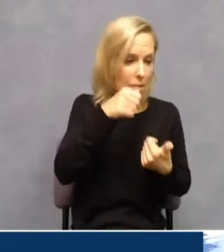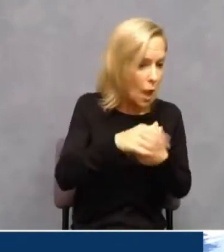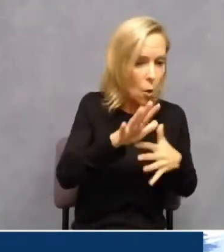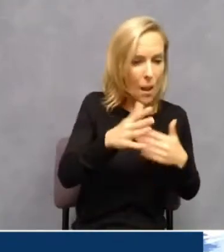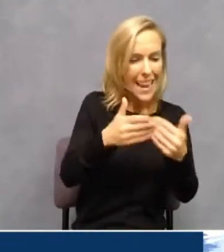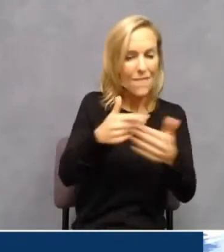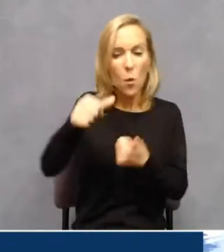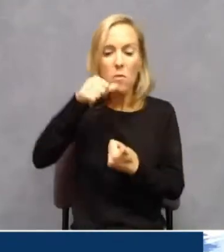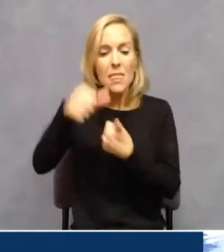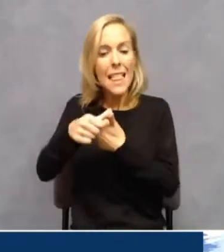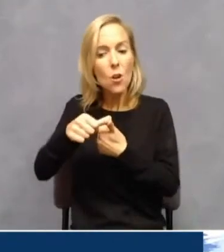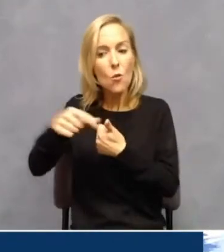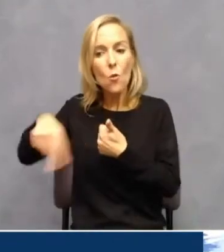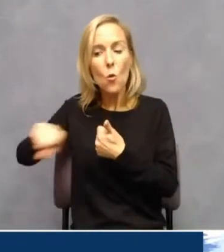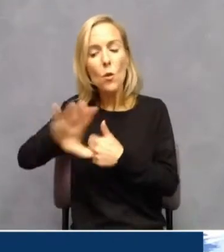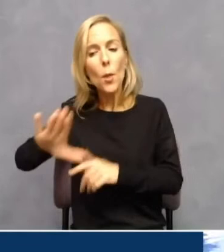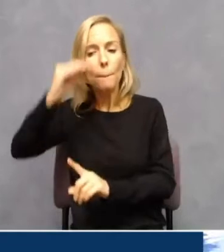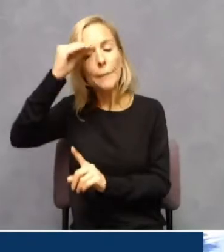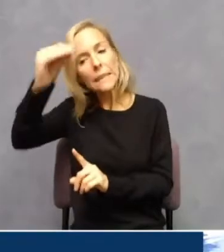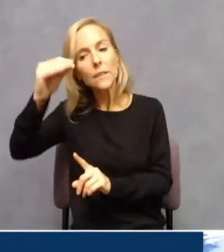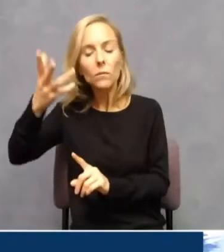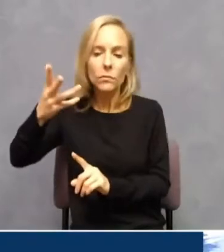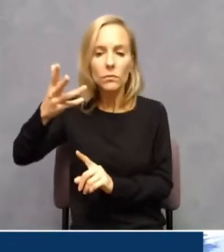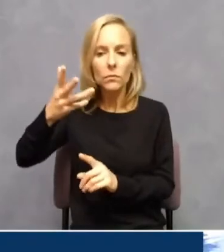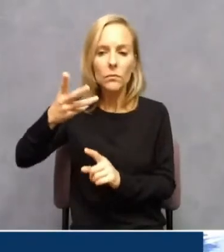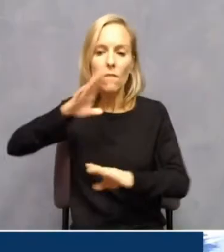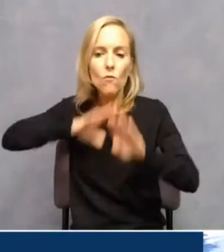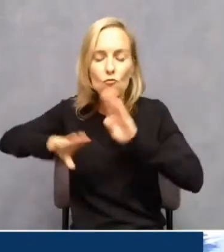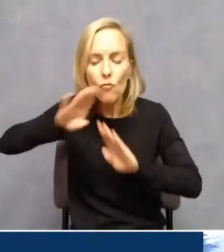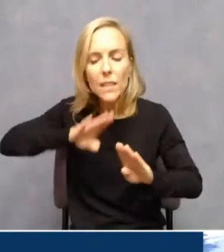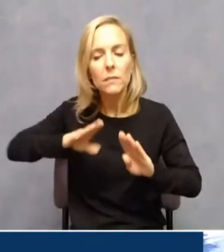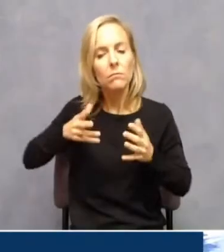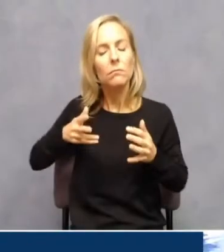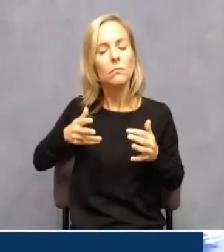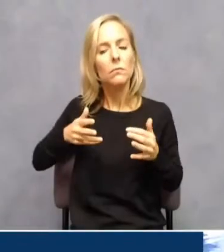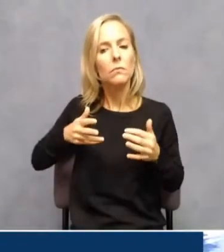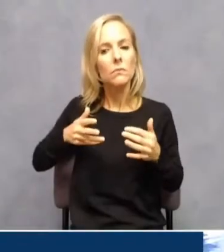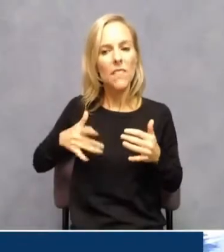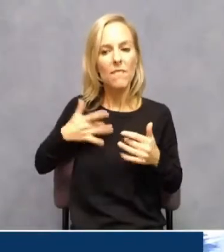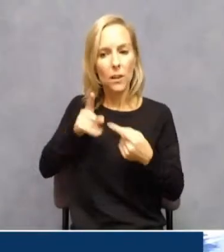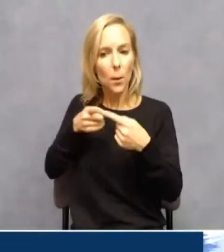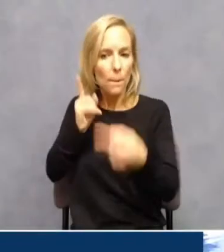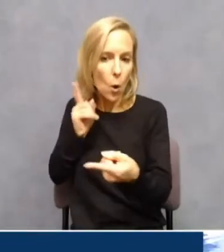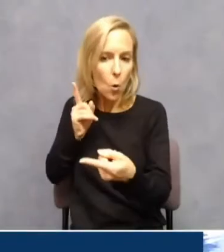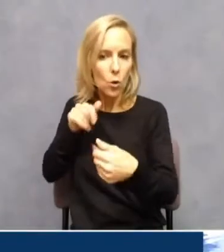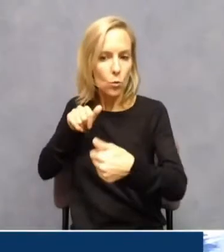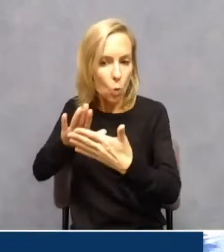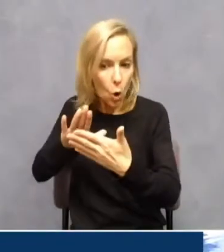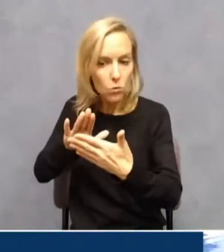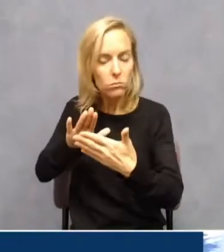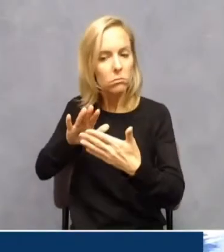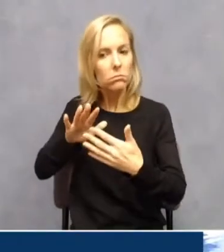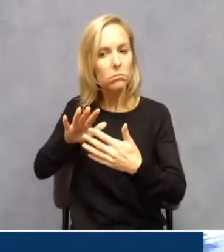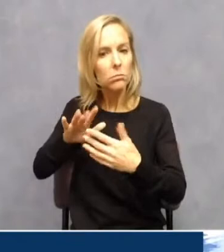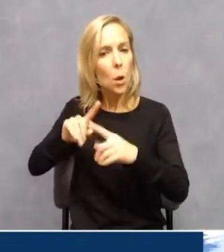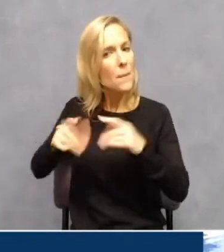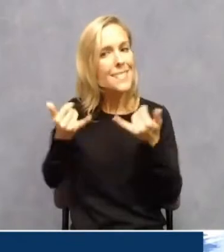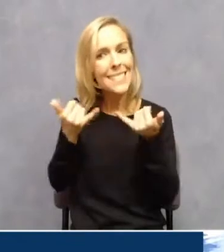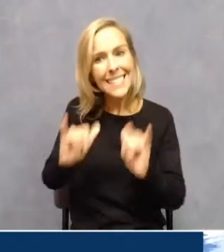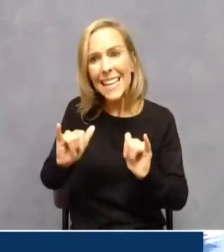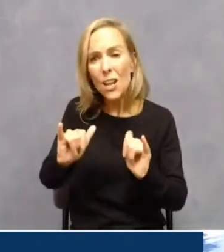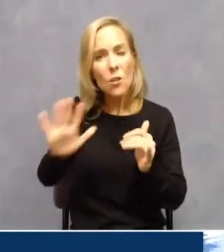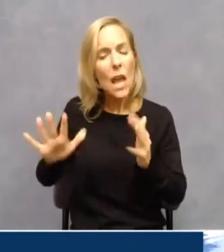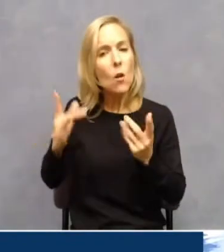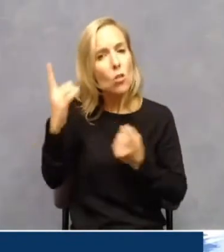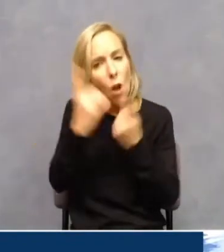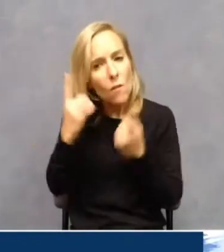opinions of frustration and differences of approach were constructive. They were thoughtful. And I would